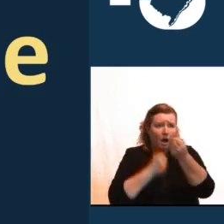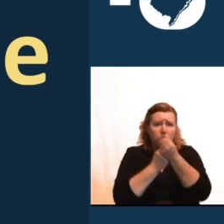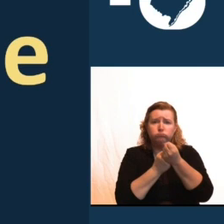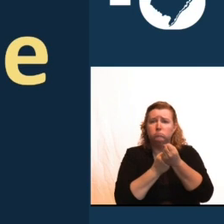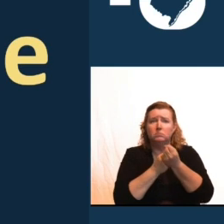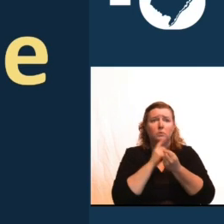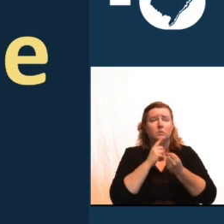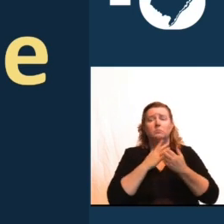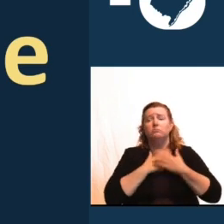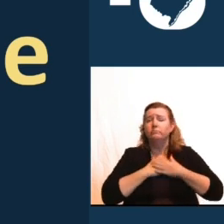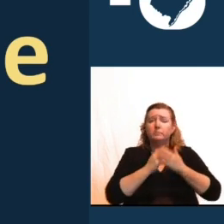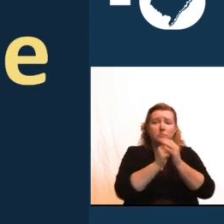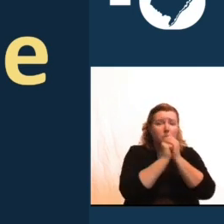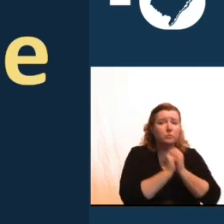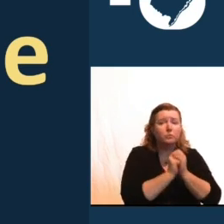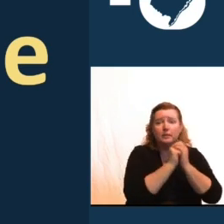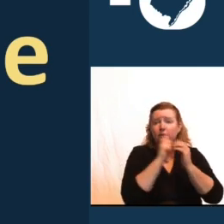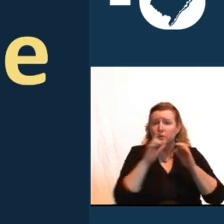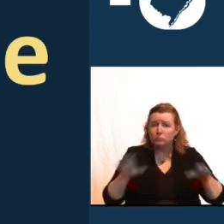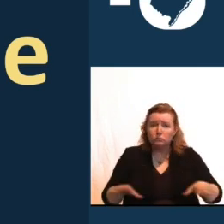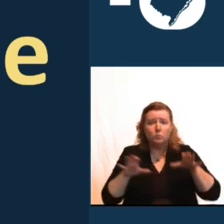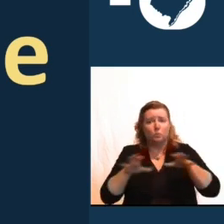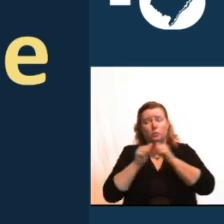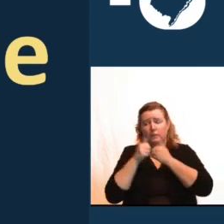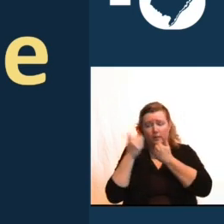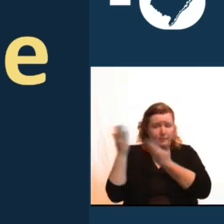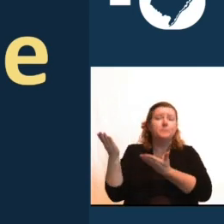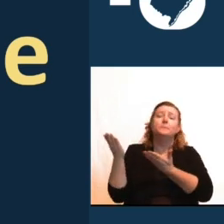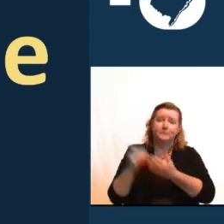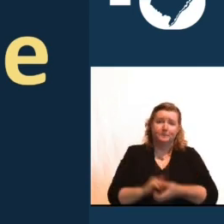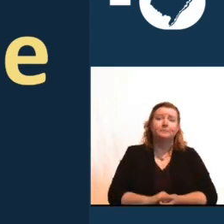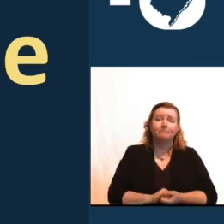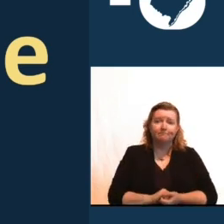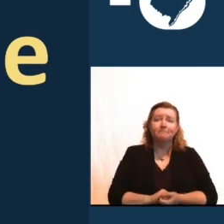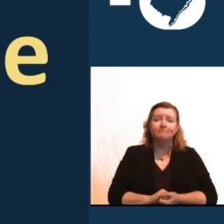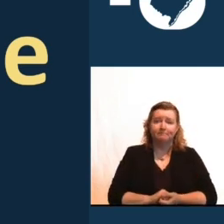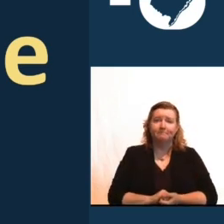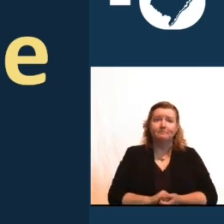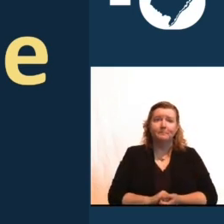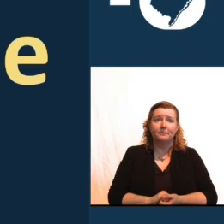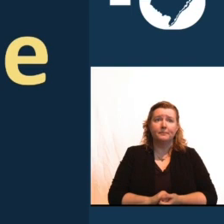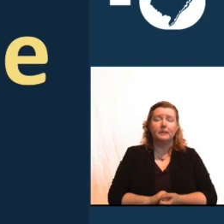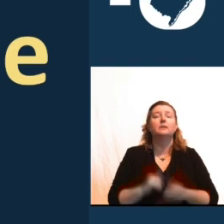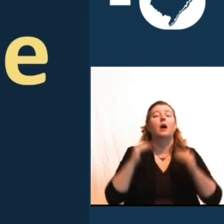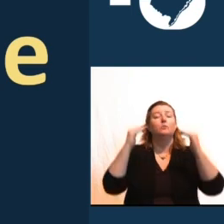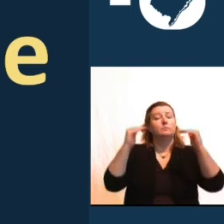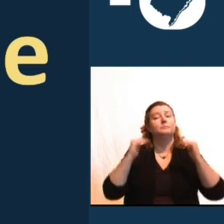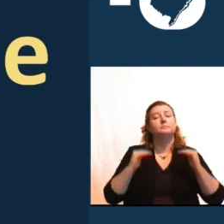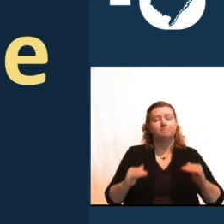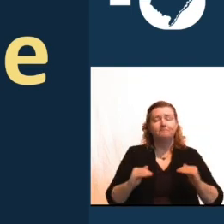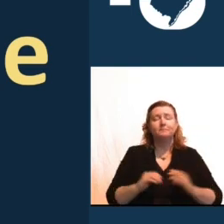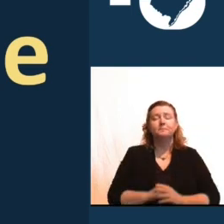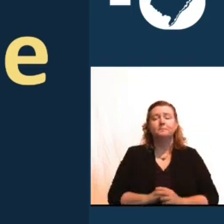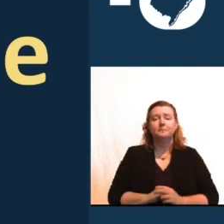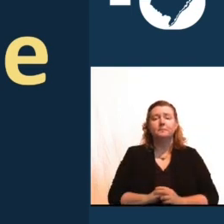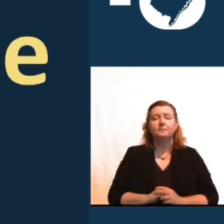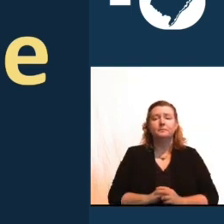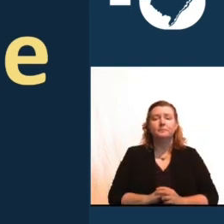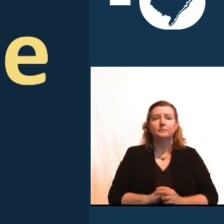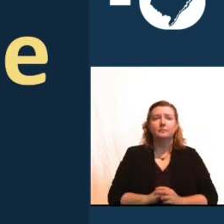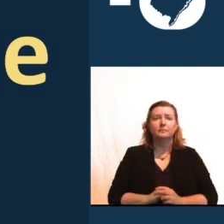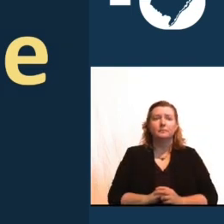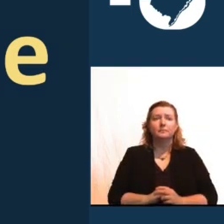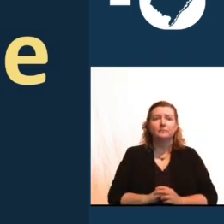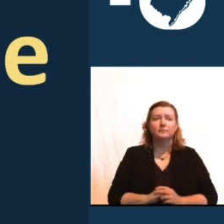I cannot resist the moment to call out the thug Vladimir Putin and